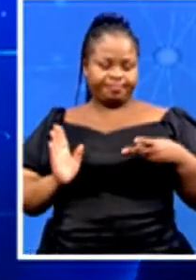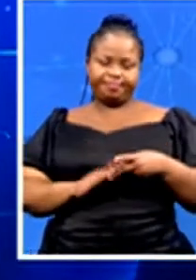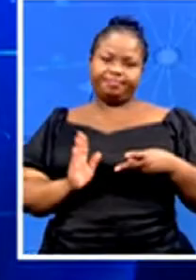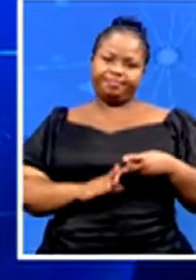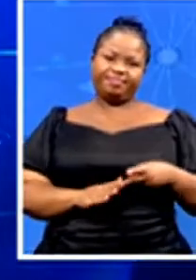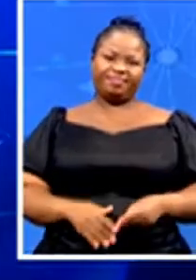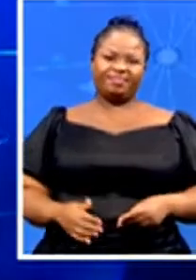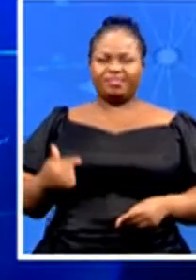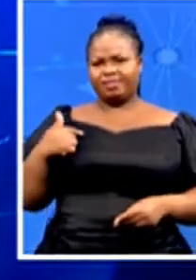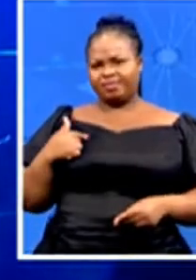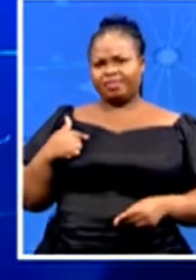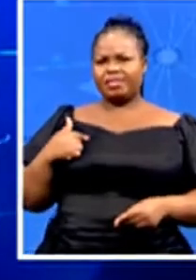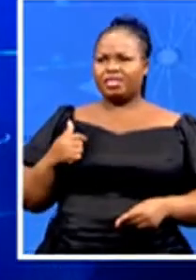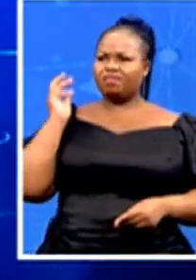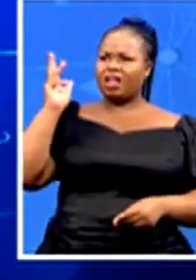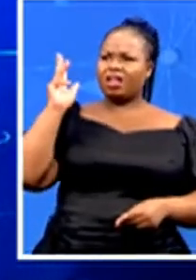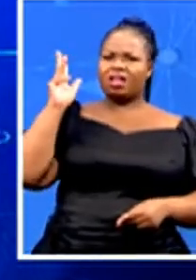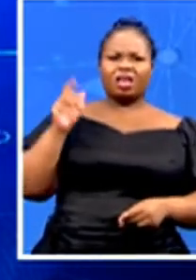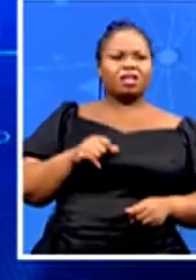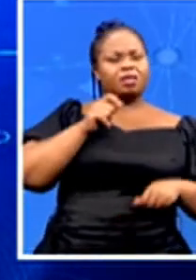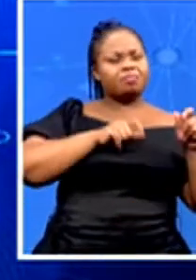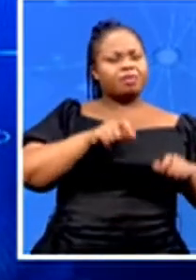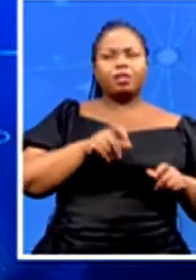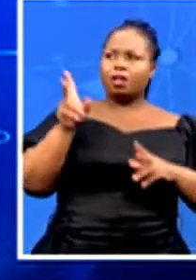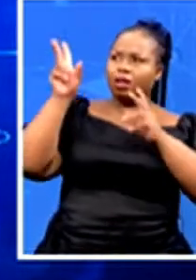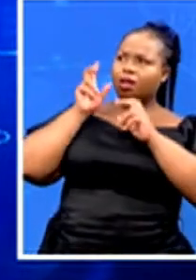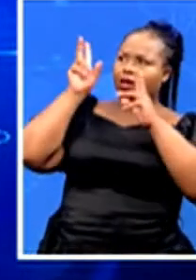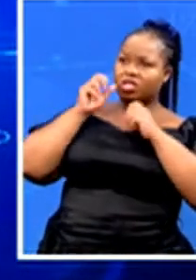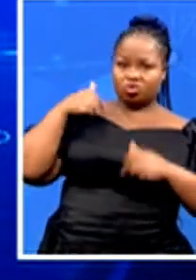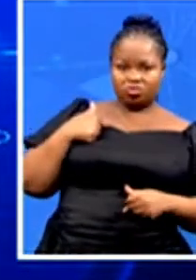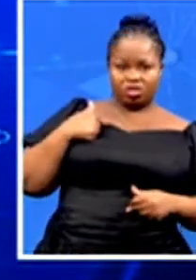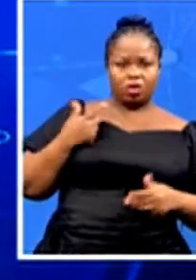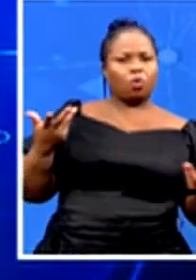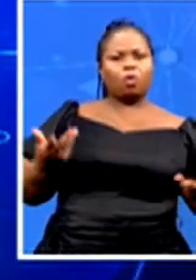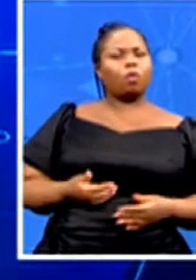is the point of engaging when I'm not being listened to? So you can't talk about